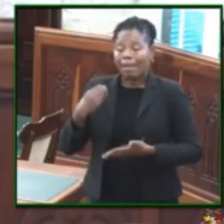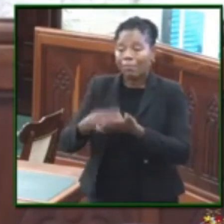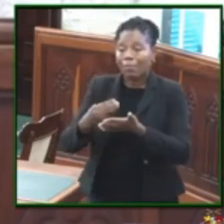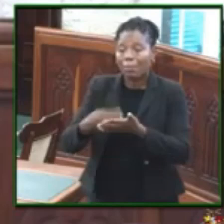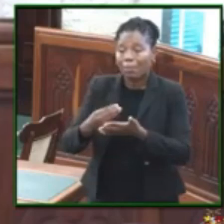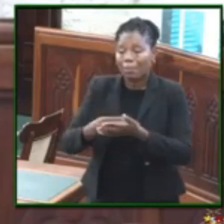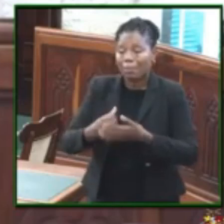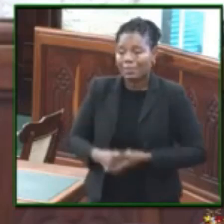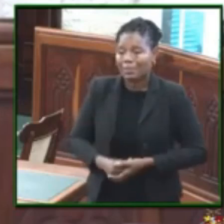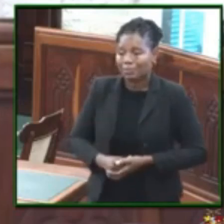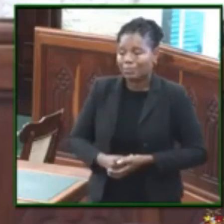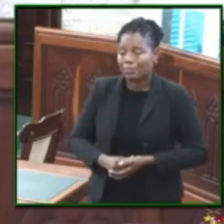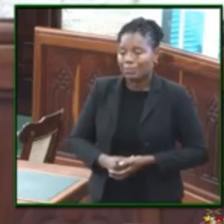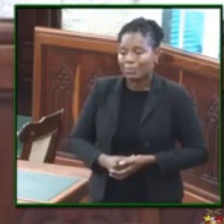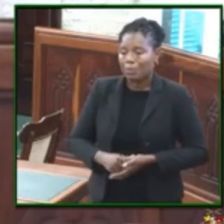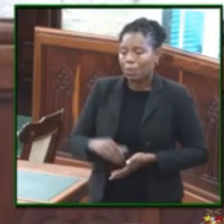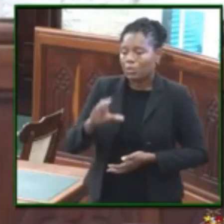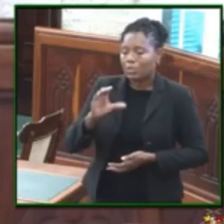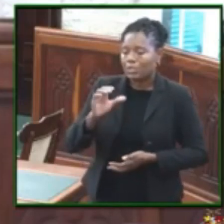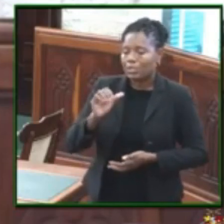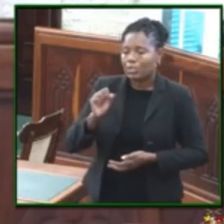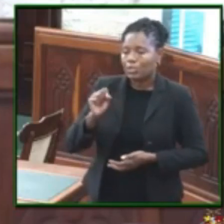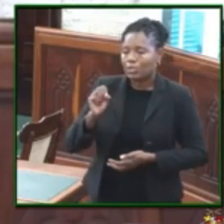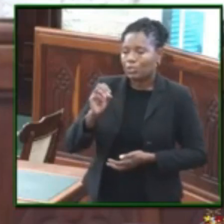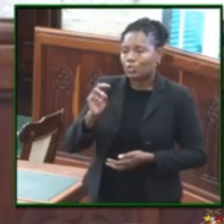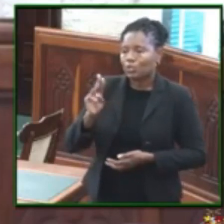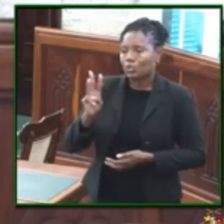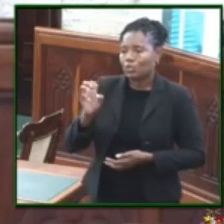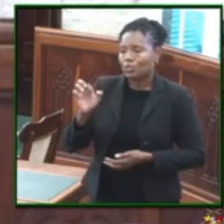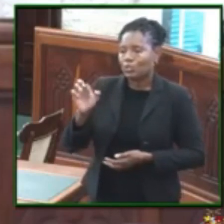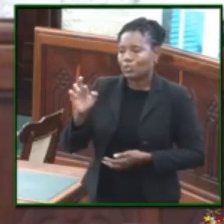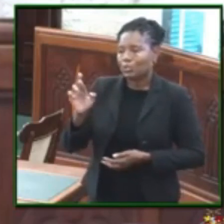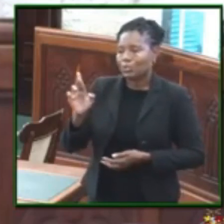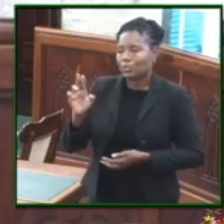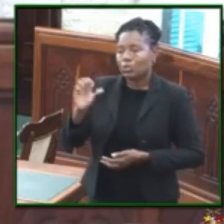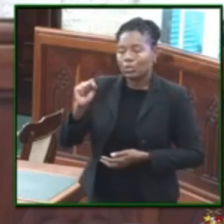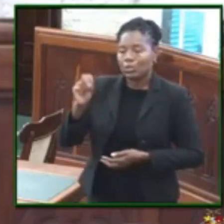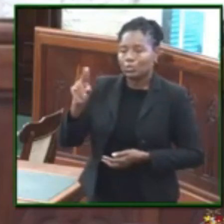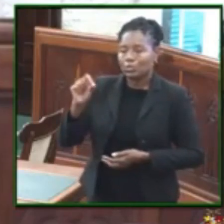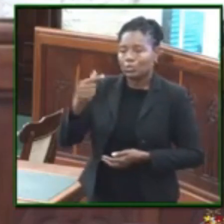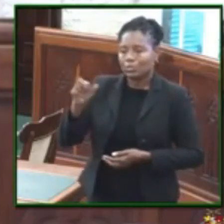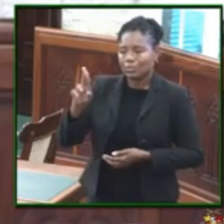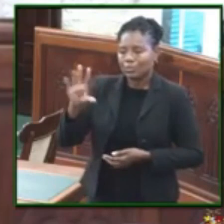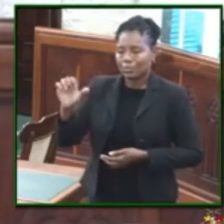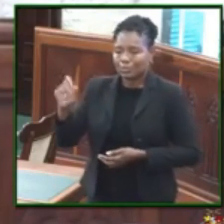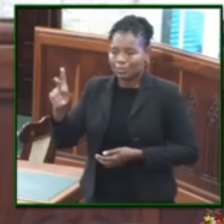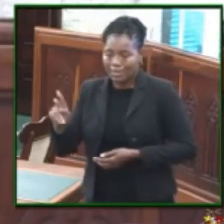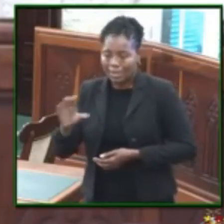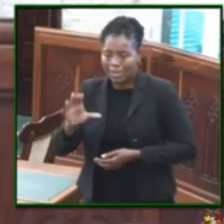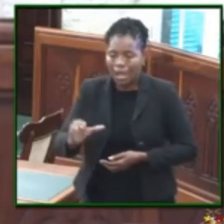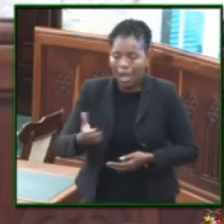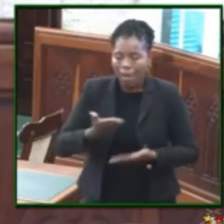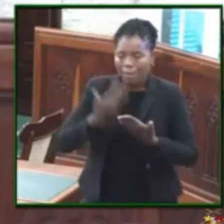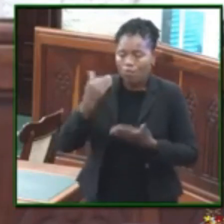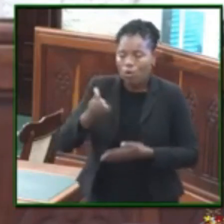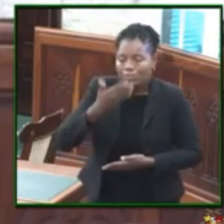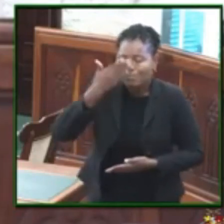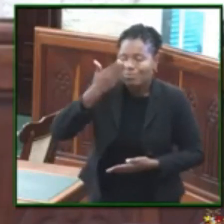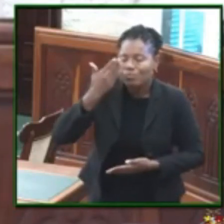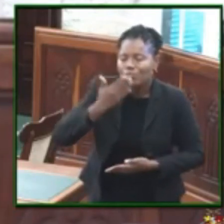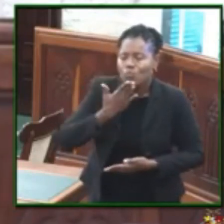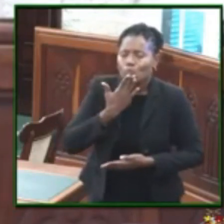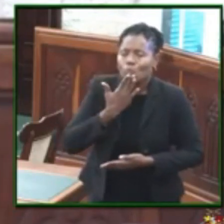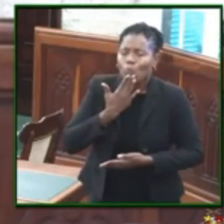Before you tasted the sugar cake, you could smell it. Sweet. When you saw it, it was so